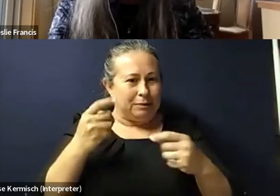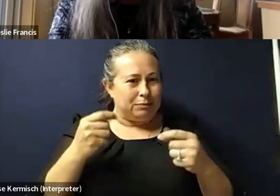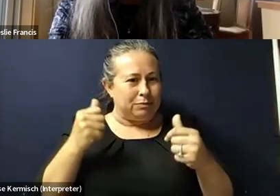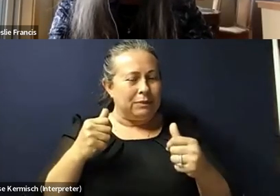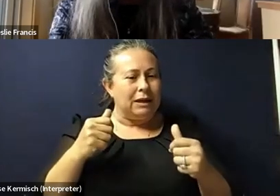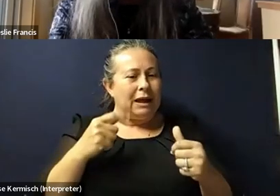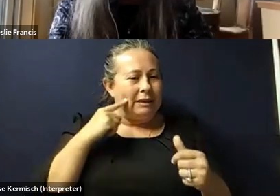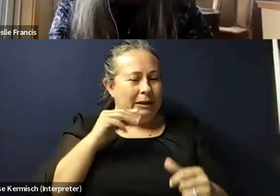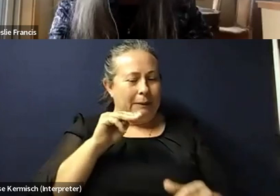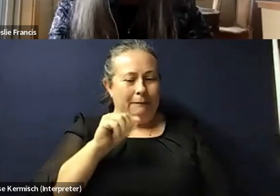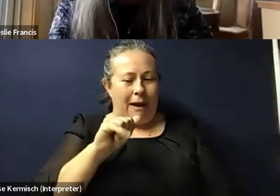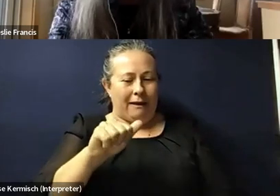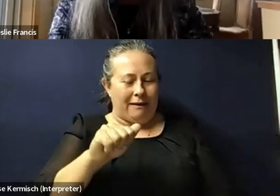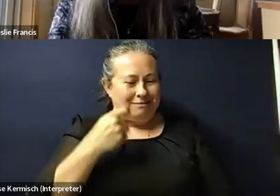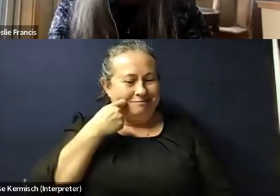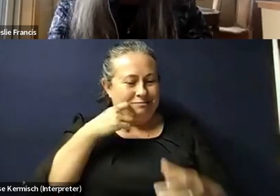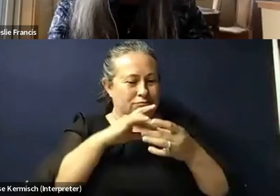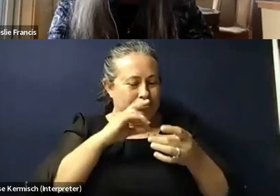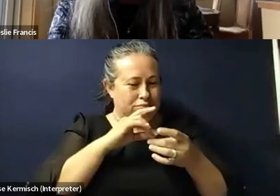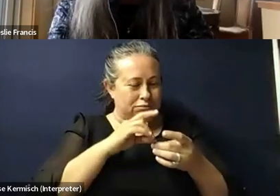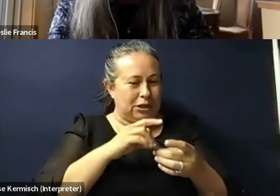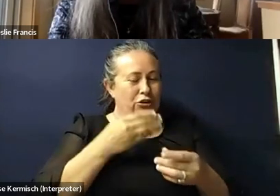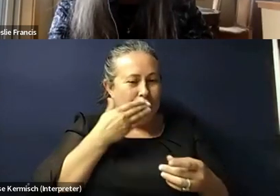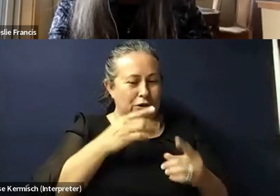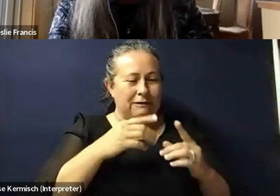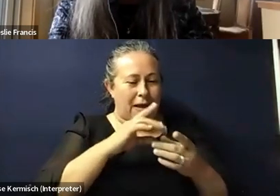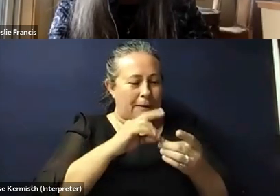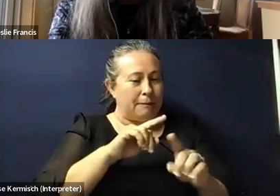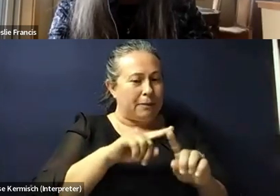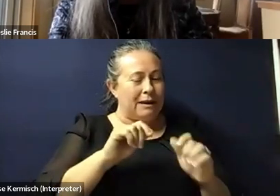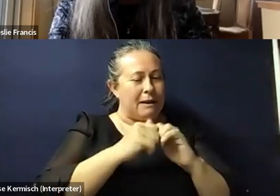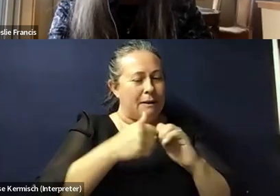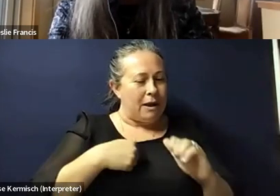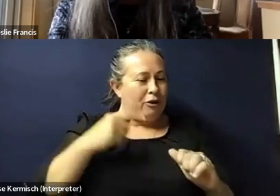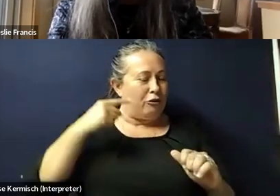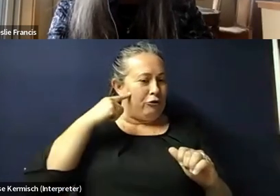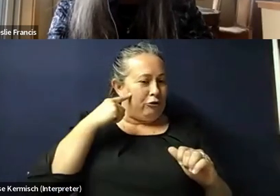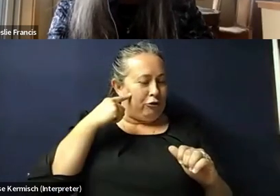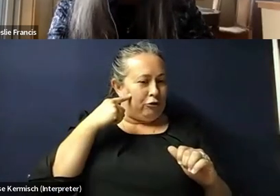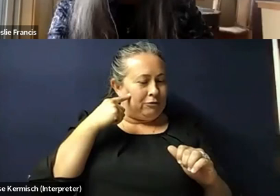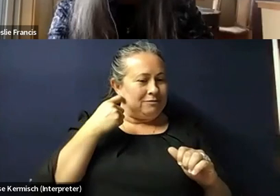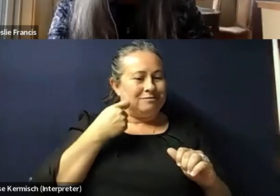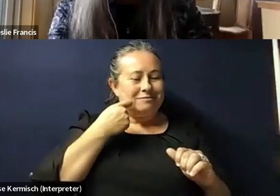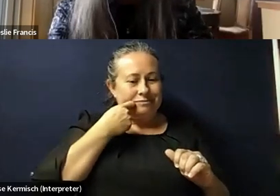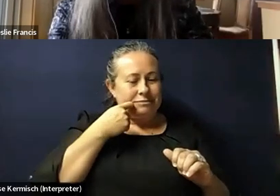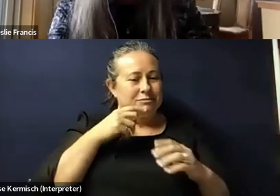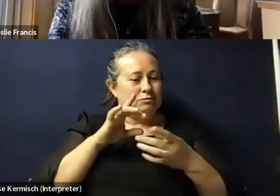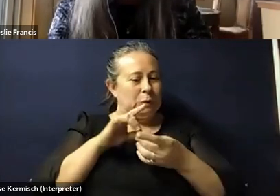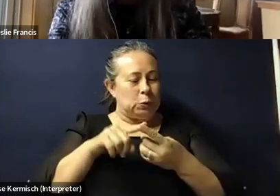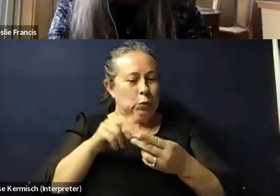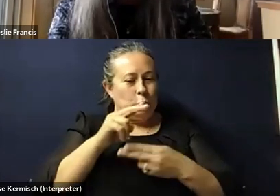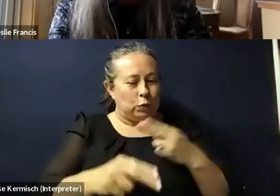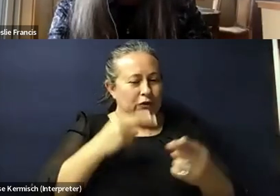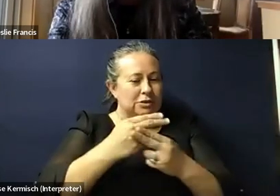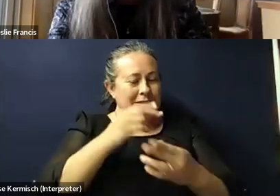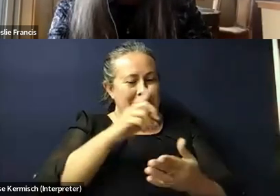also wanted to, I think it speaks to, at least the way I heard, you know, an earlier comment about universal design and